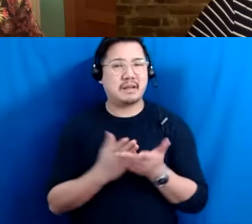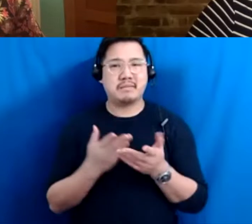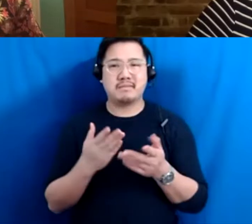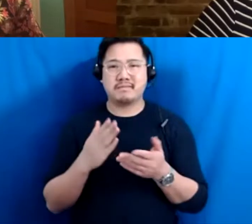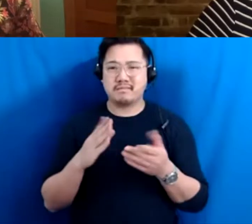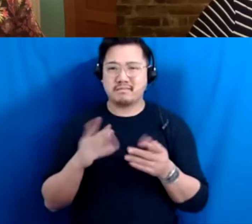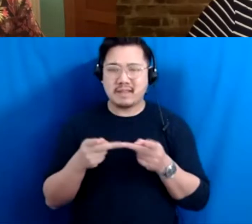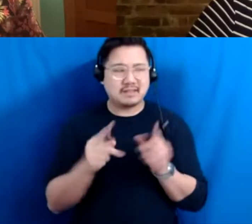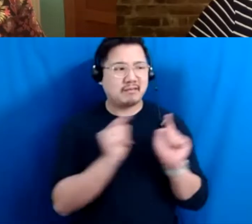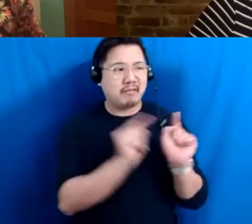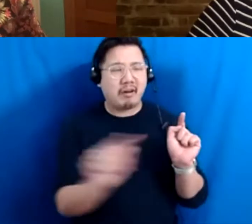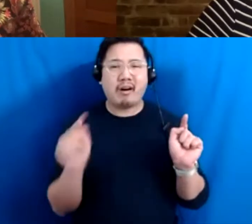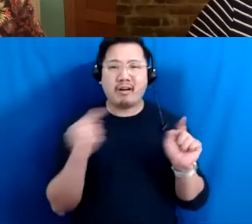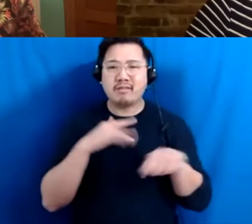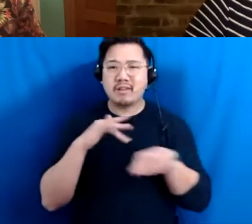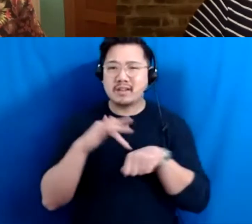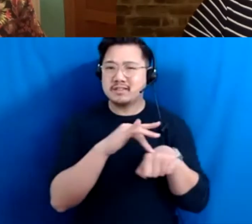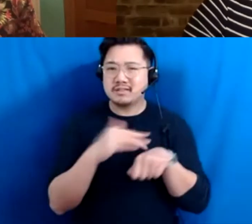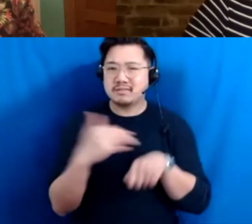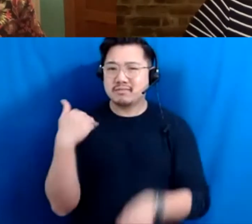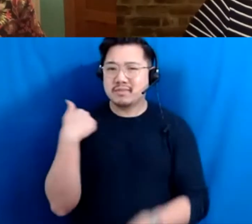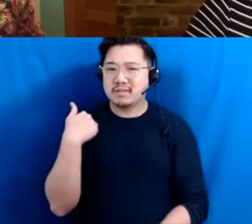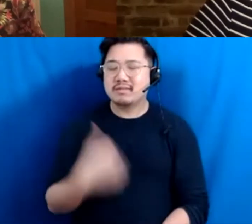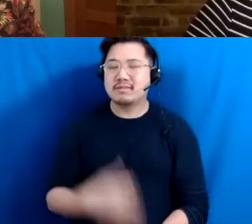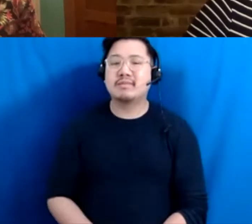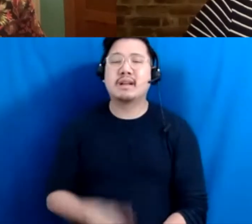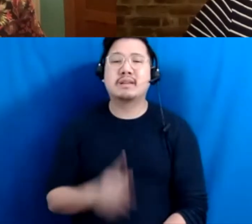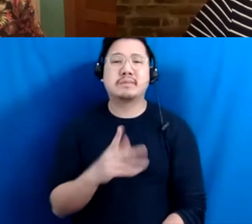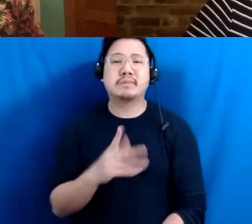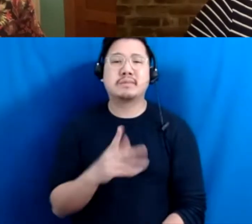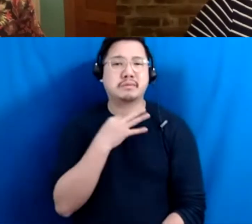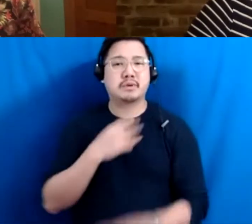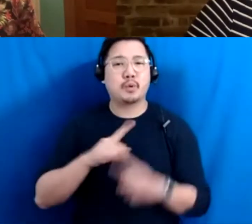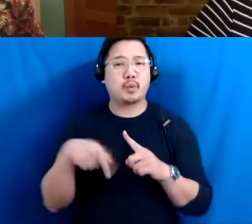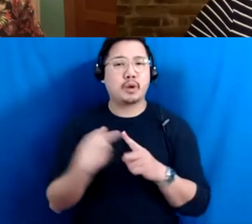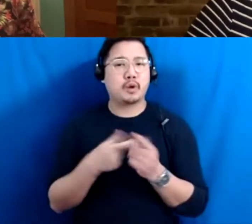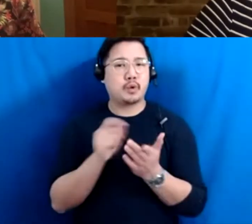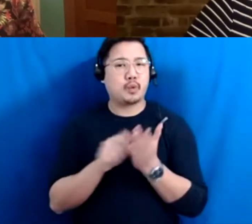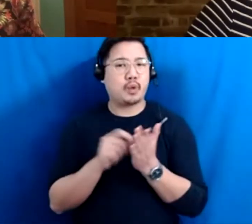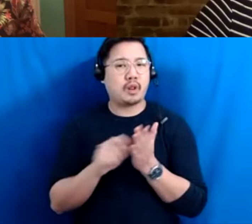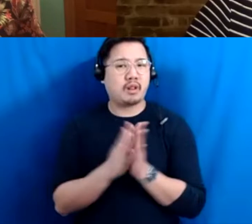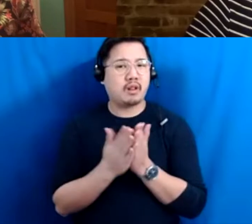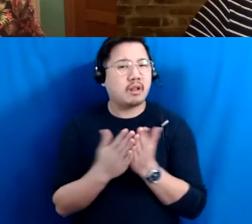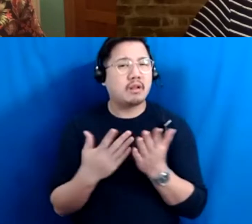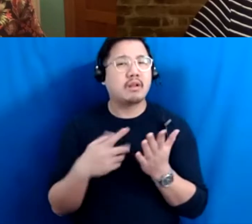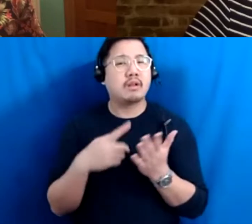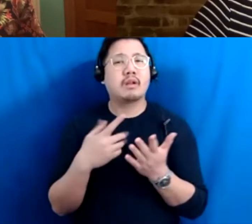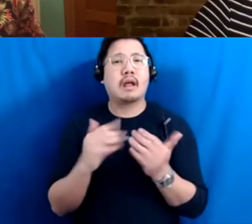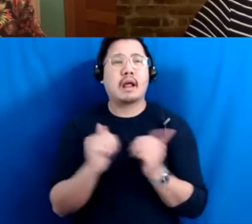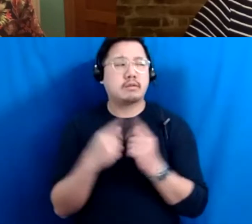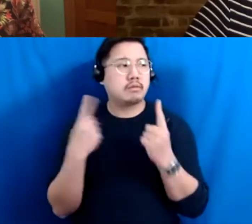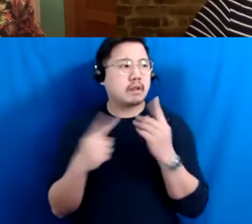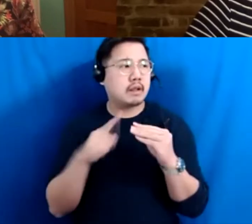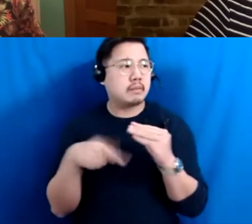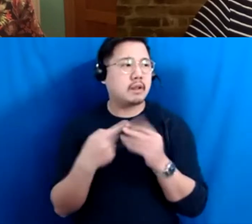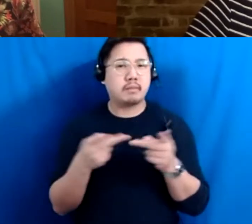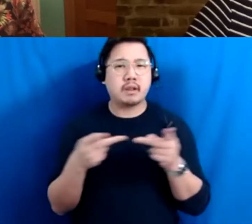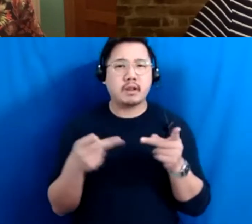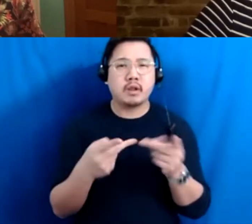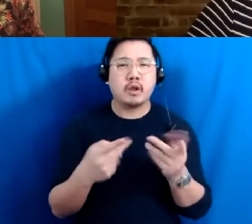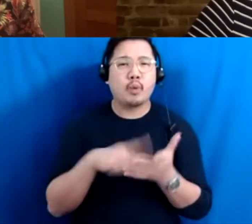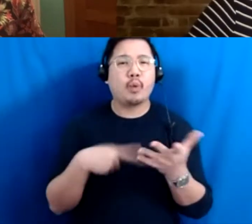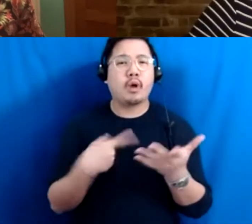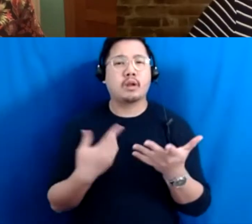been to. How did you think about place when you were making this novel? Like, what pressures and comforts did you want